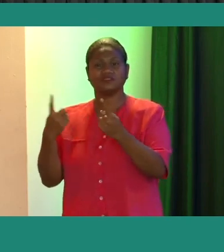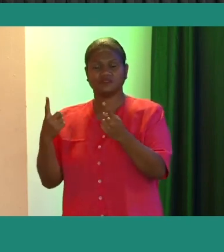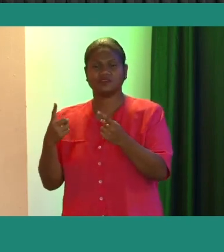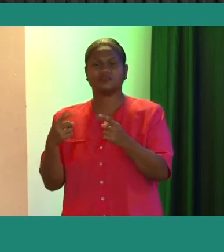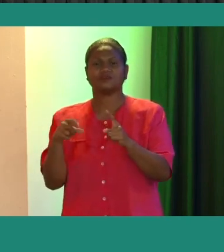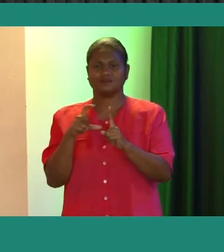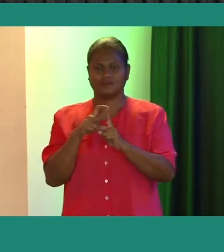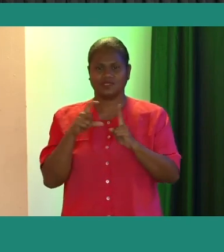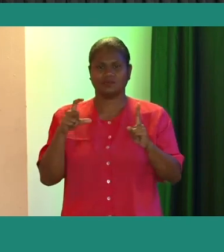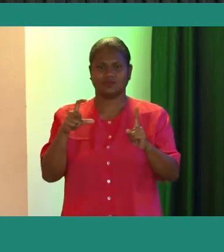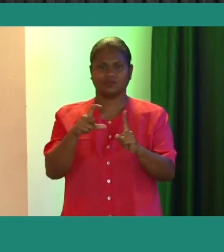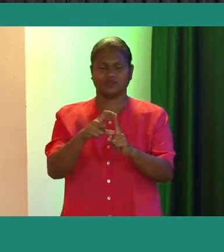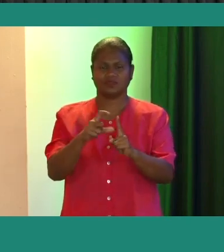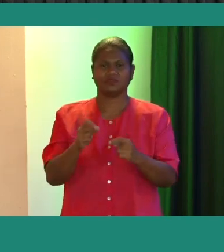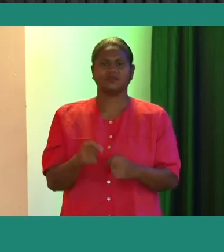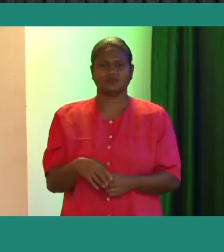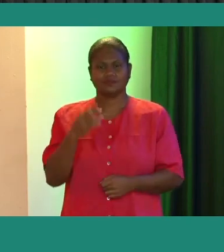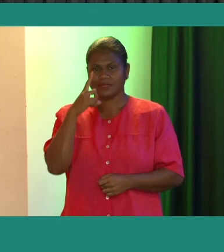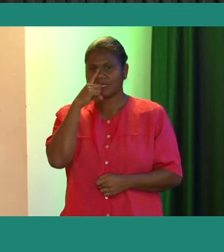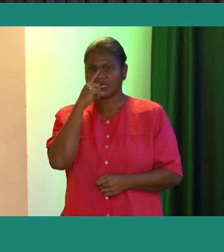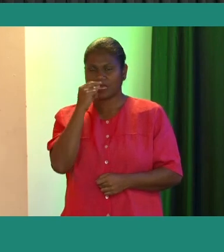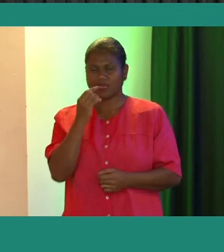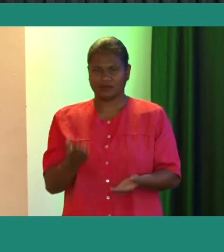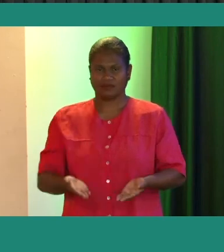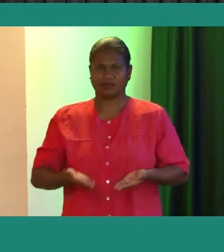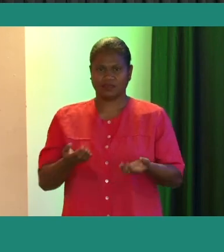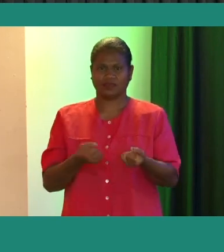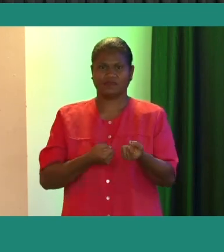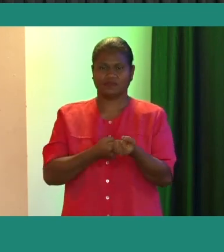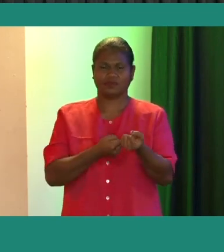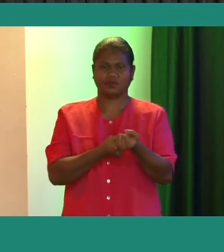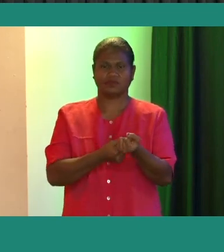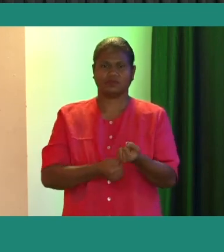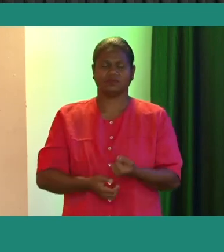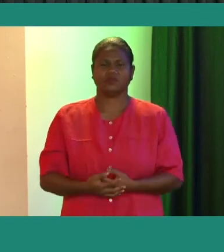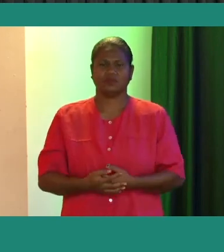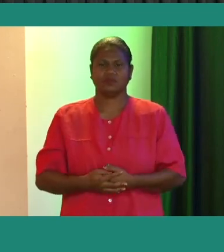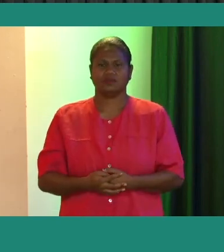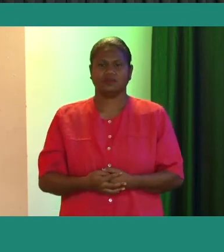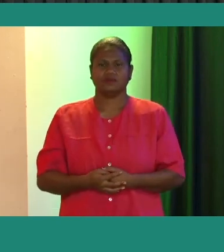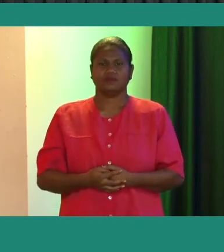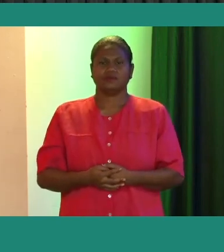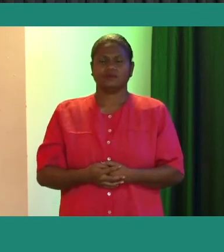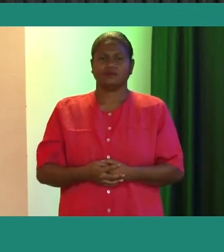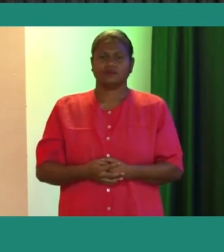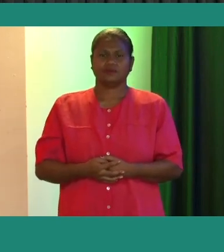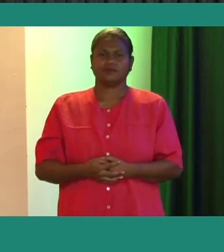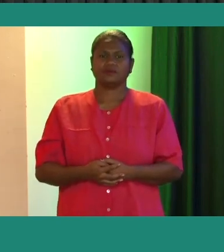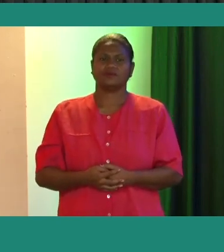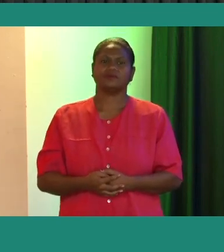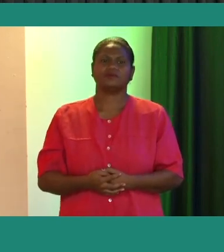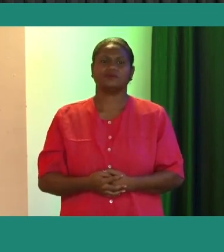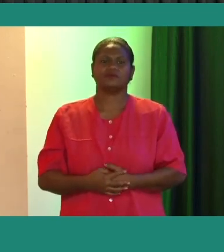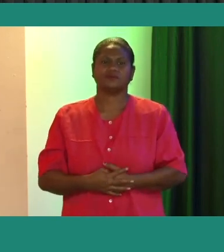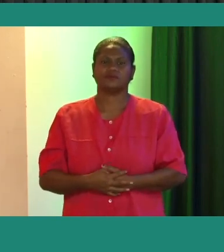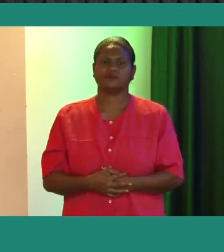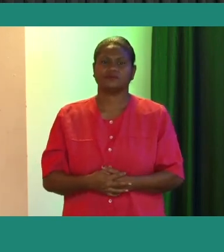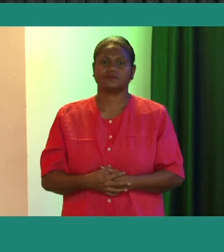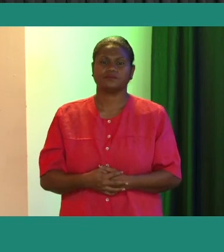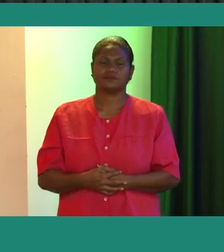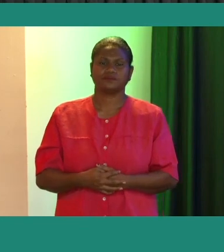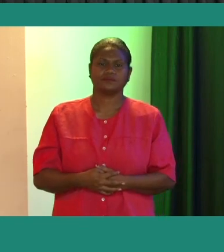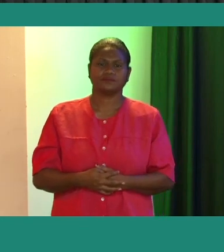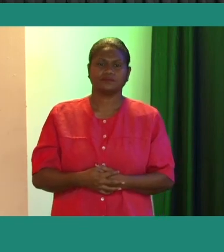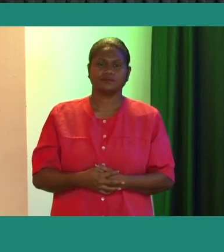provide some sort of support to the services that you are providing. So